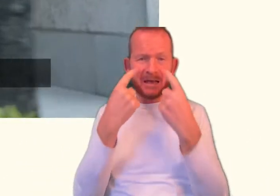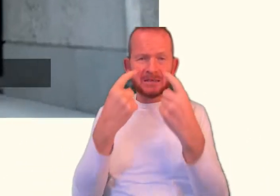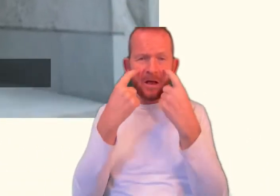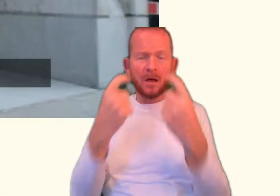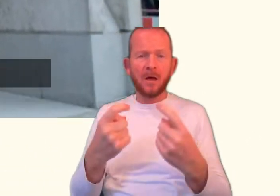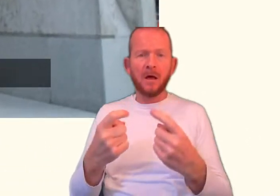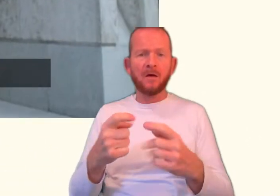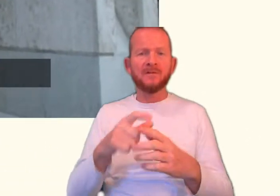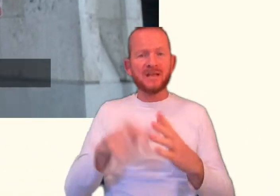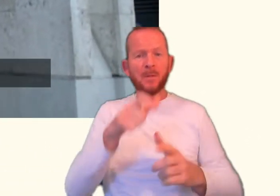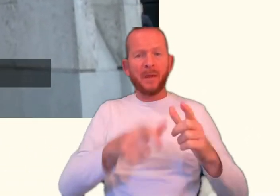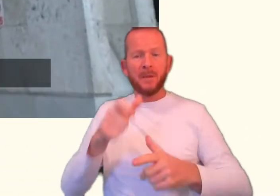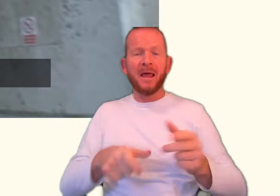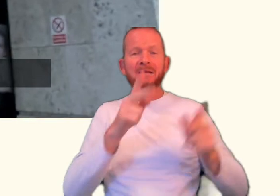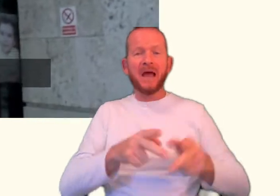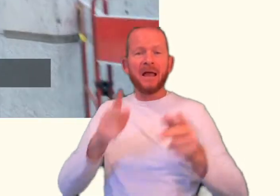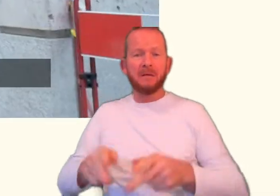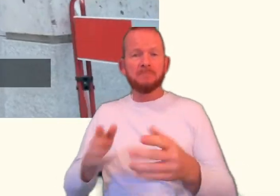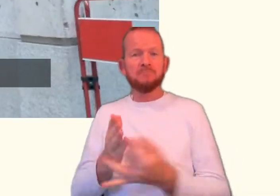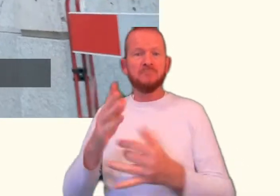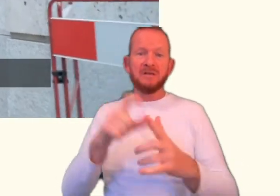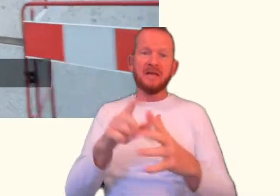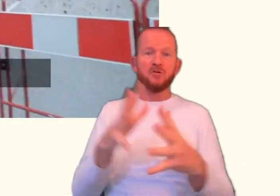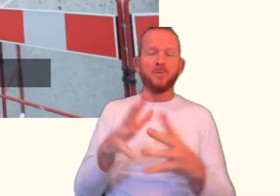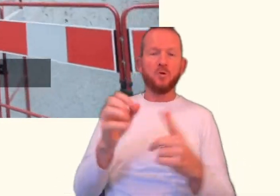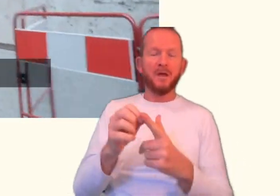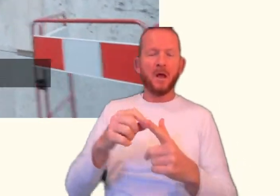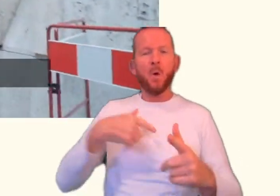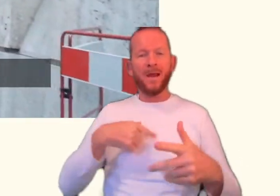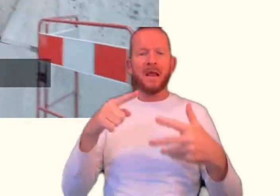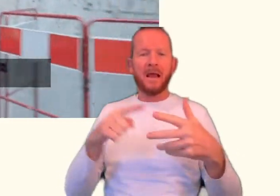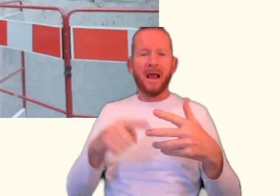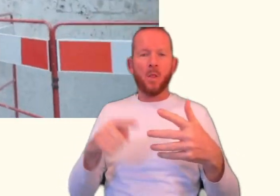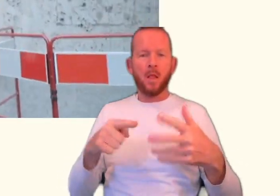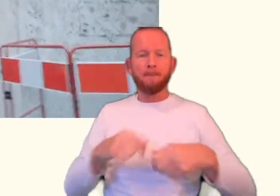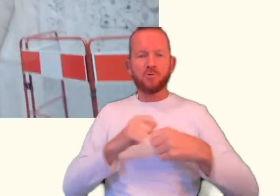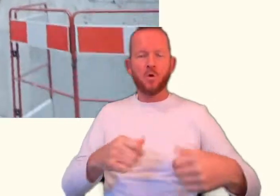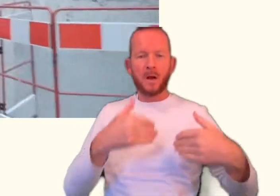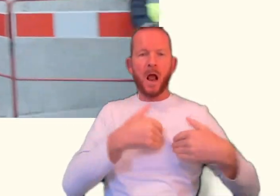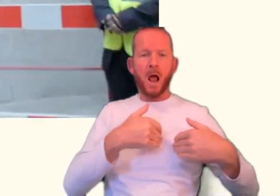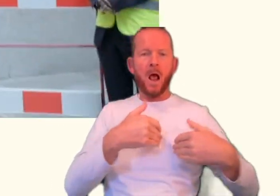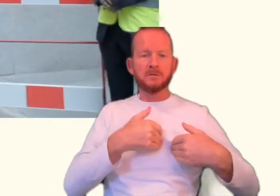DWP. We count the broken hearts. We count the stopped hearts.